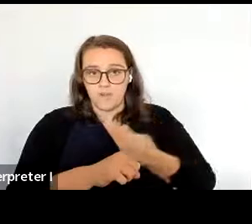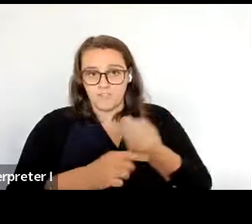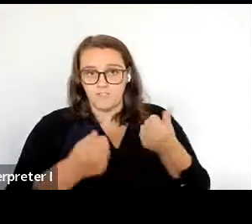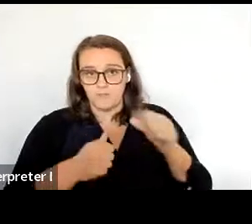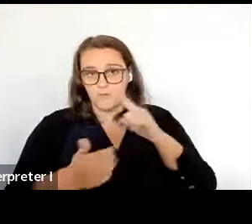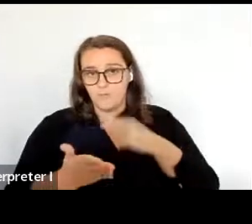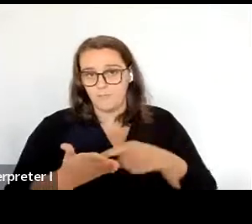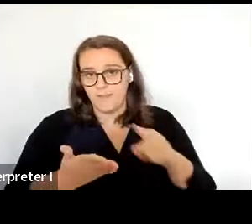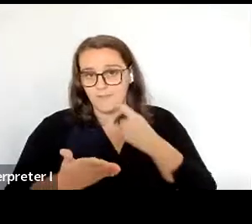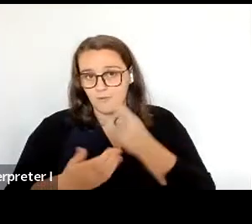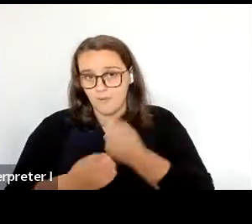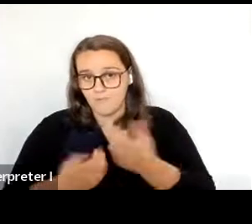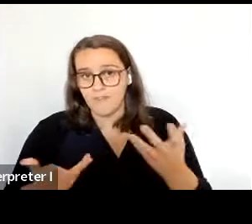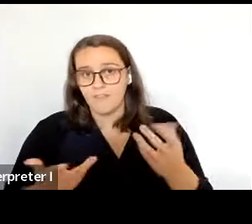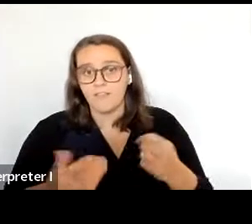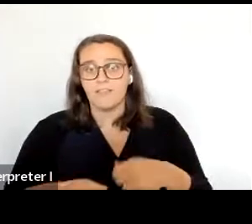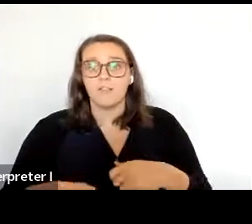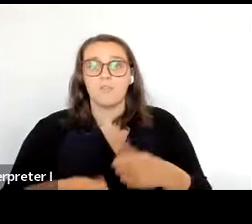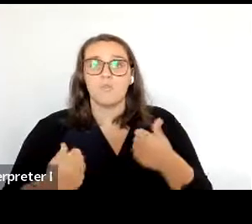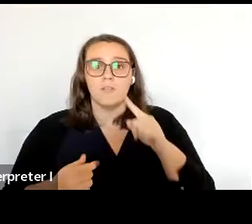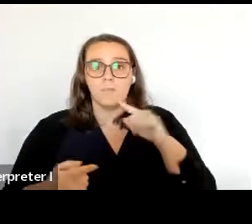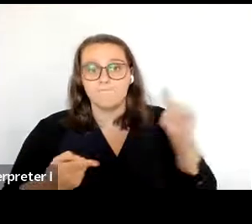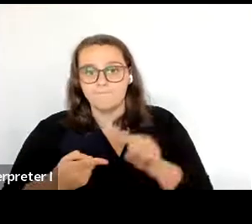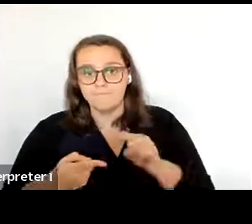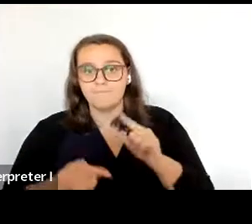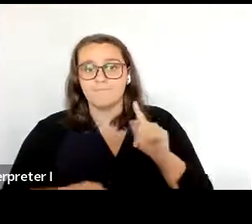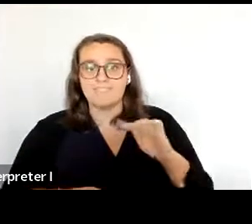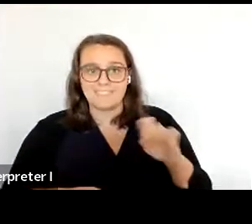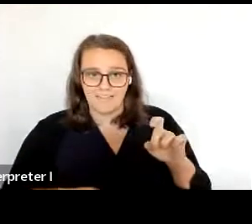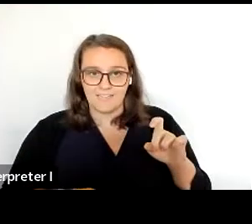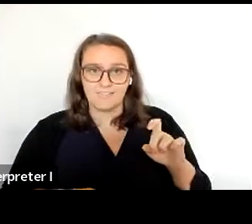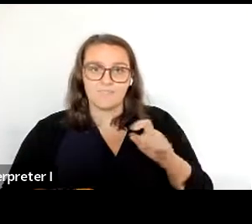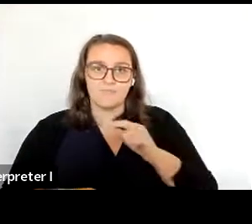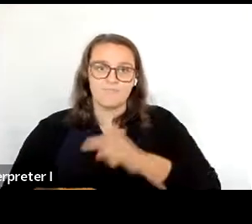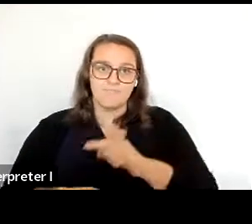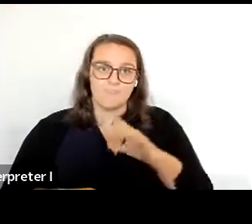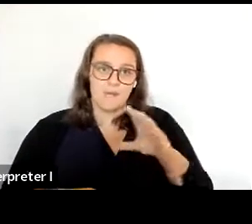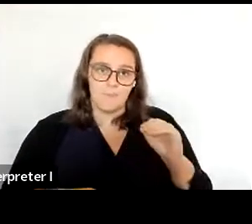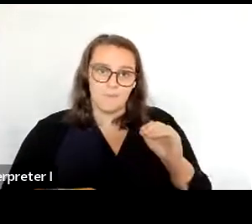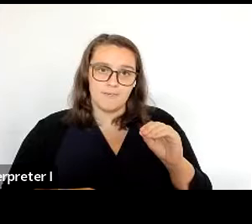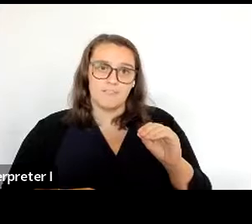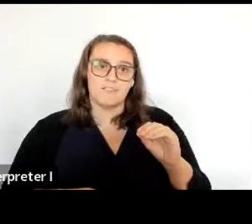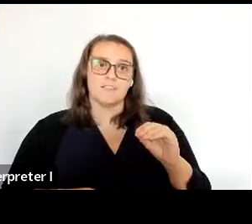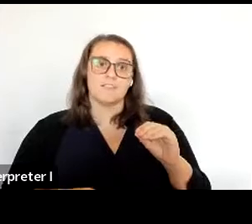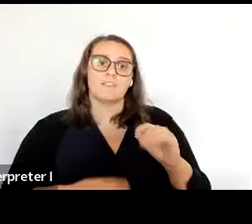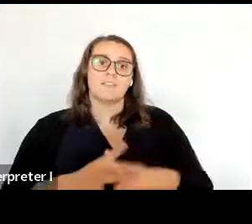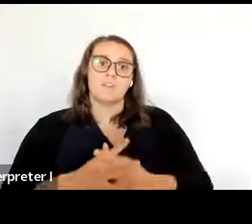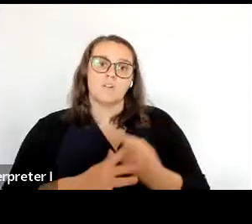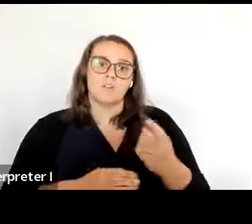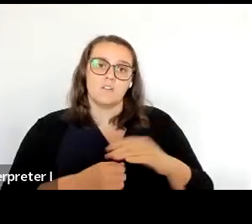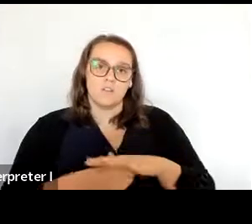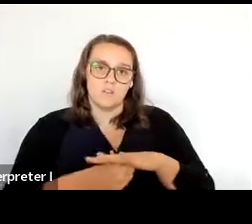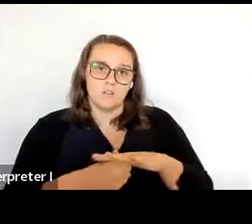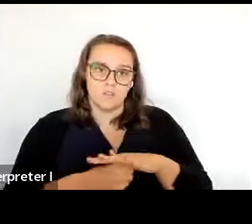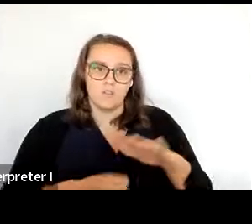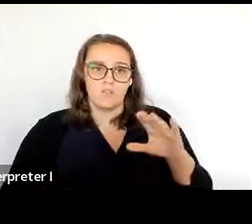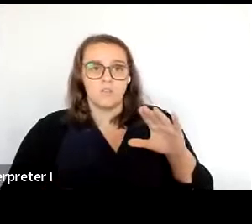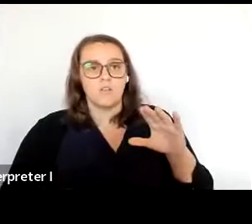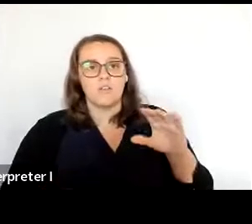subject property with both a retroactive and prospective tax exemption beginning on October 1st, 2019 and ending September